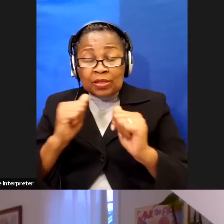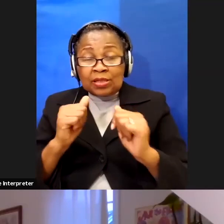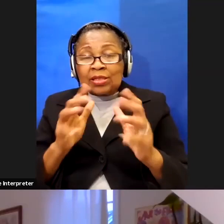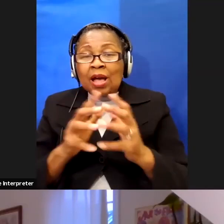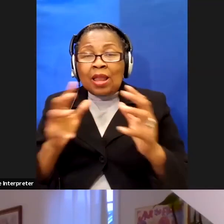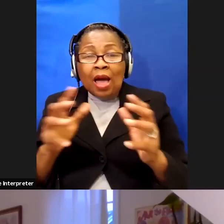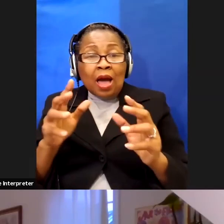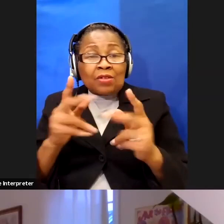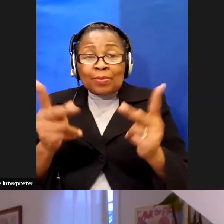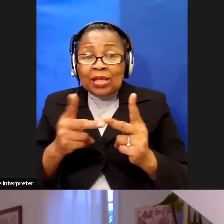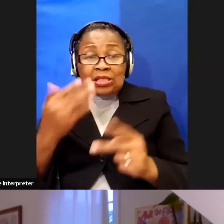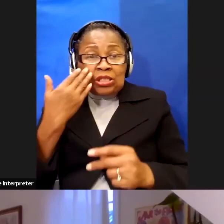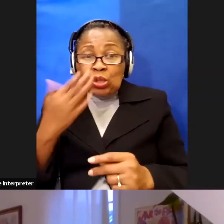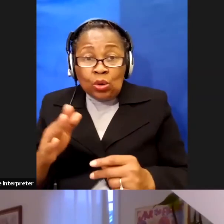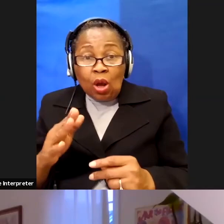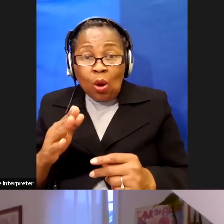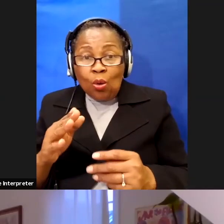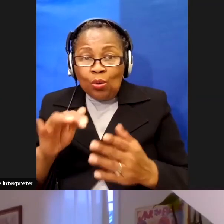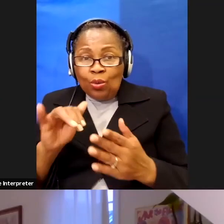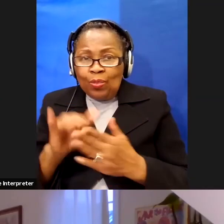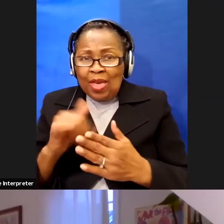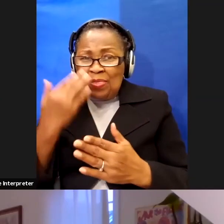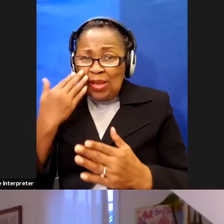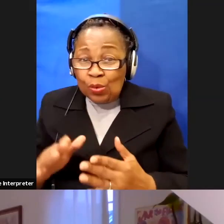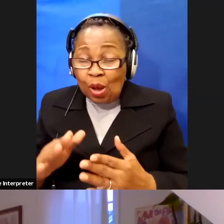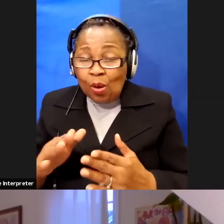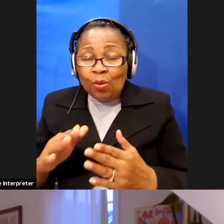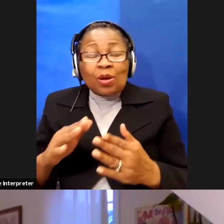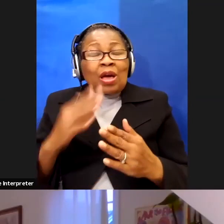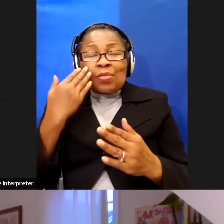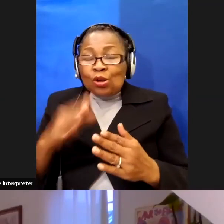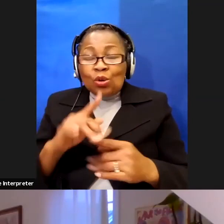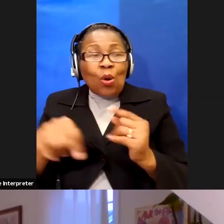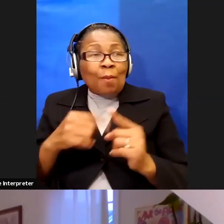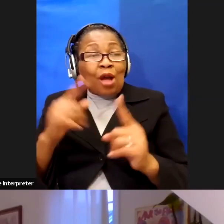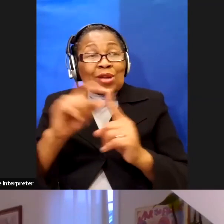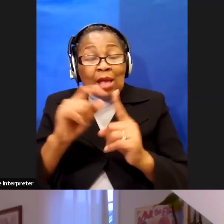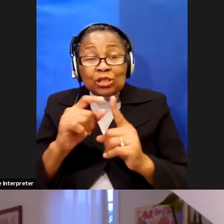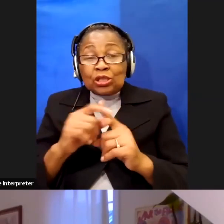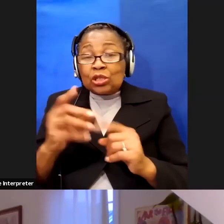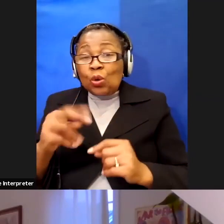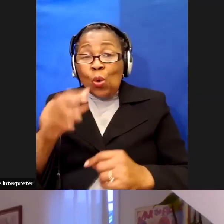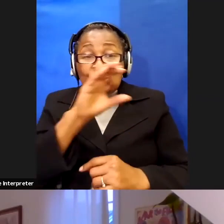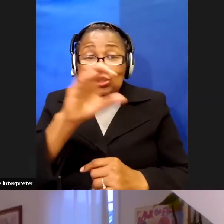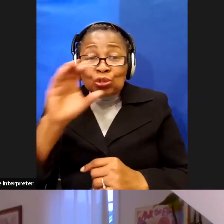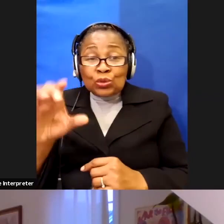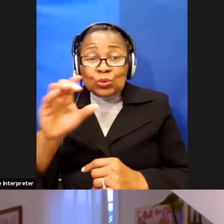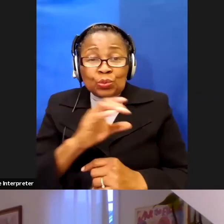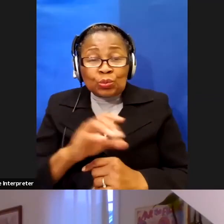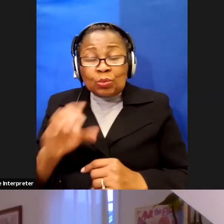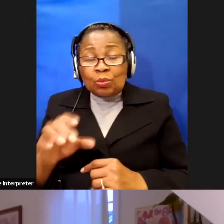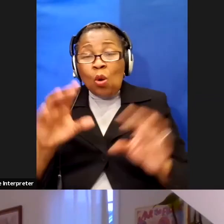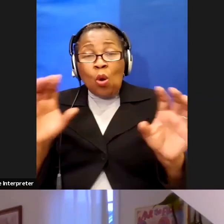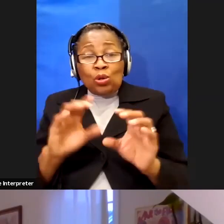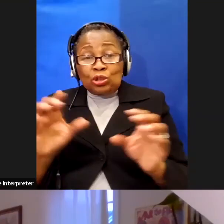they don't know. They don't know about captioning. They don't know how to Zoom or StreamYard or to do all of these